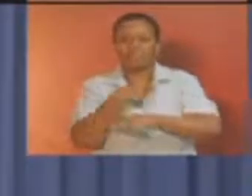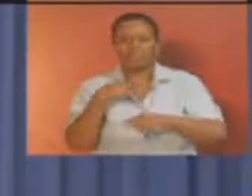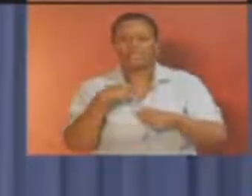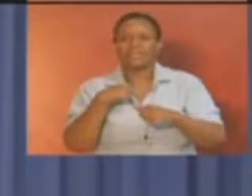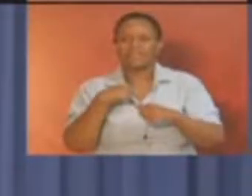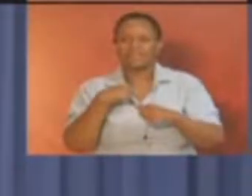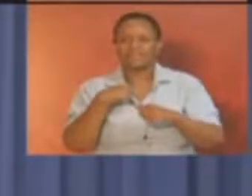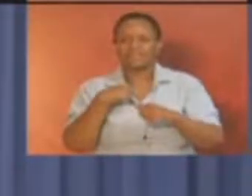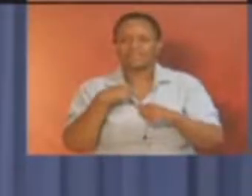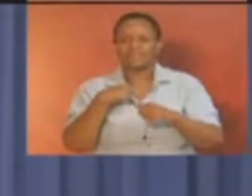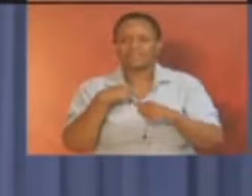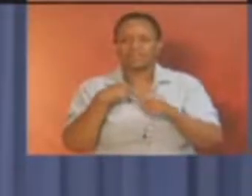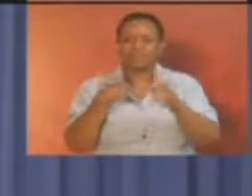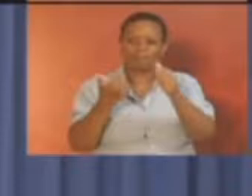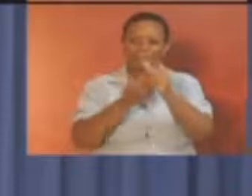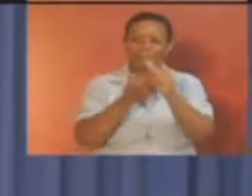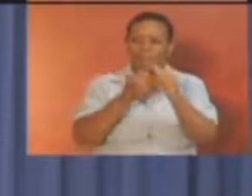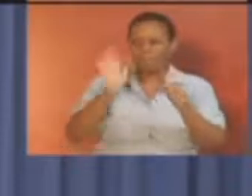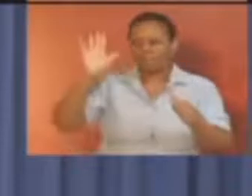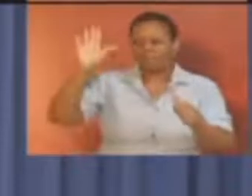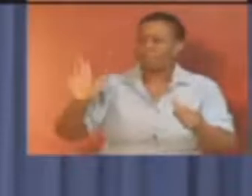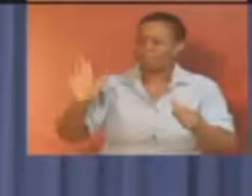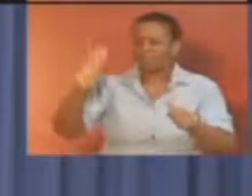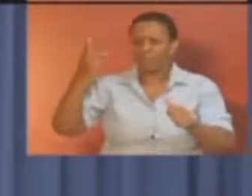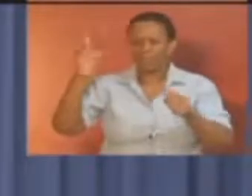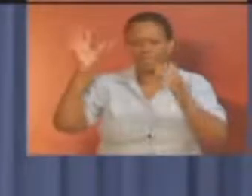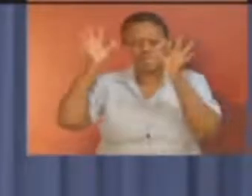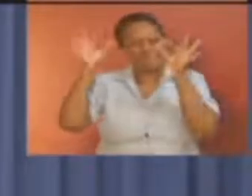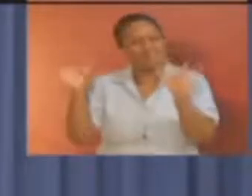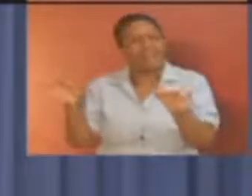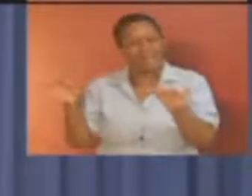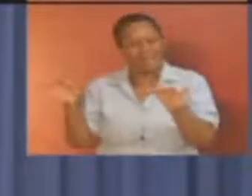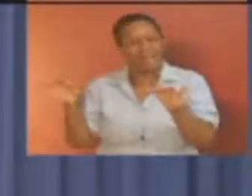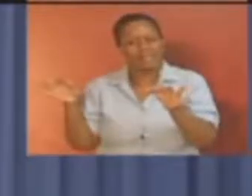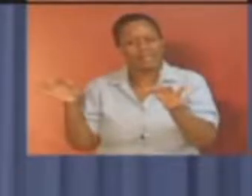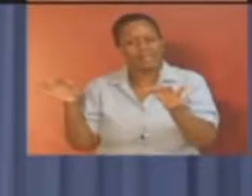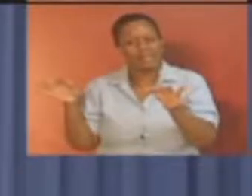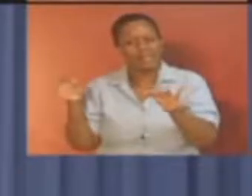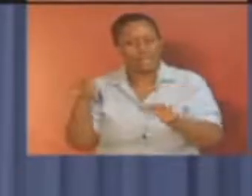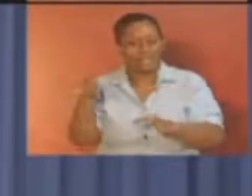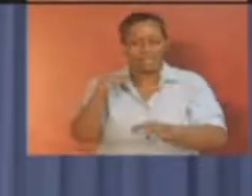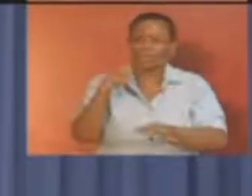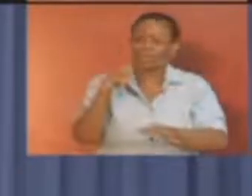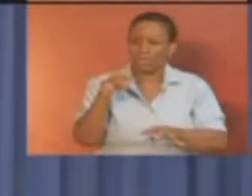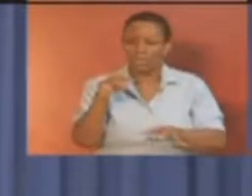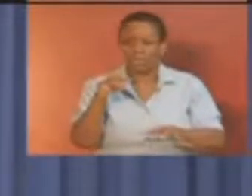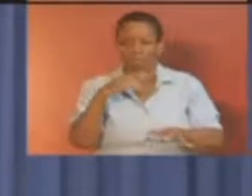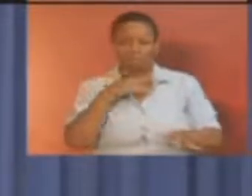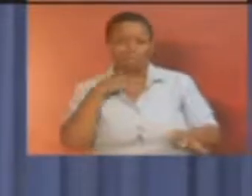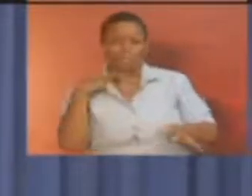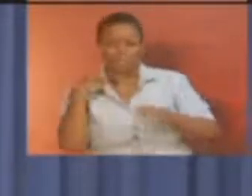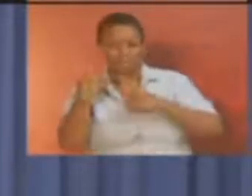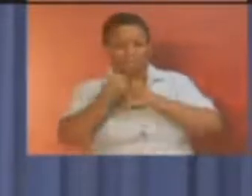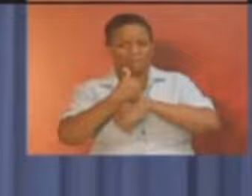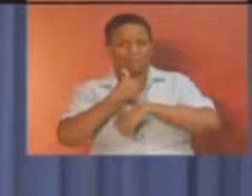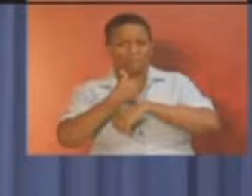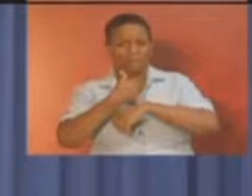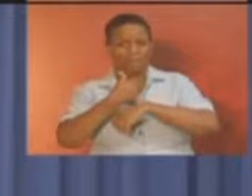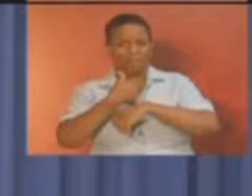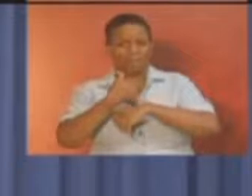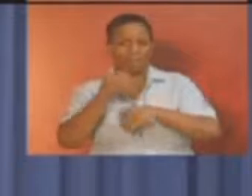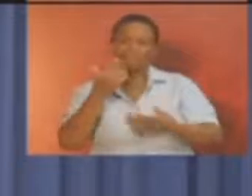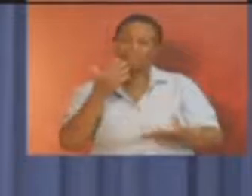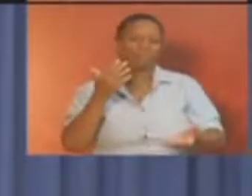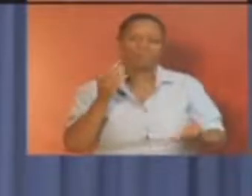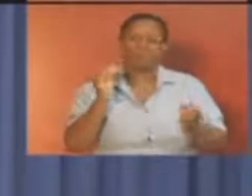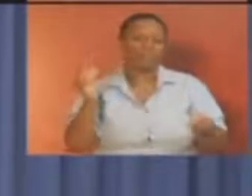add to the COVID risk a vaccine risk, which is beyond the level that we are accepting in the very nature of vaccination as a process.